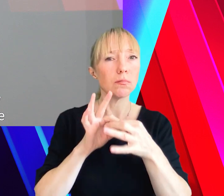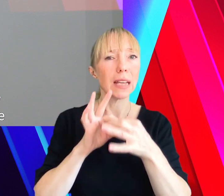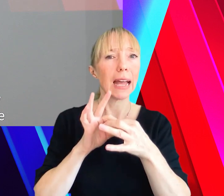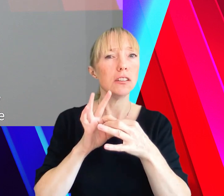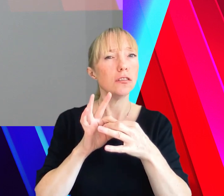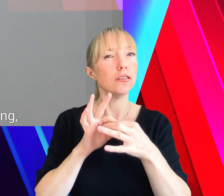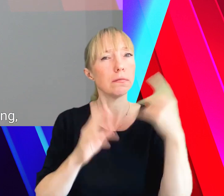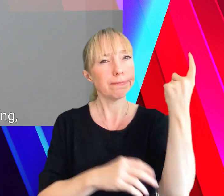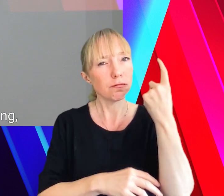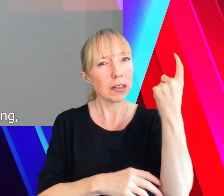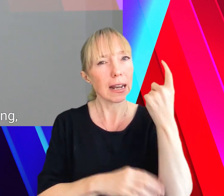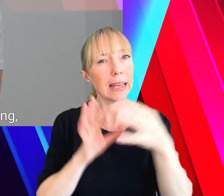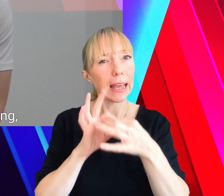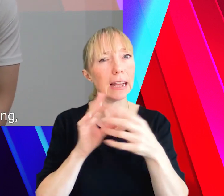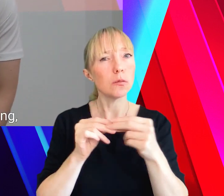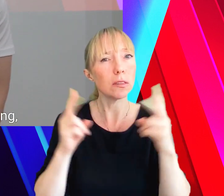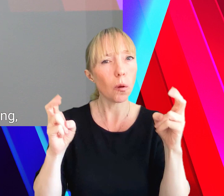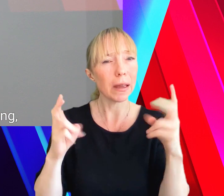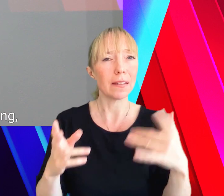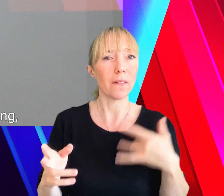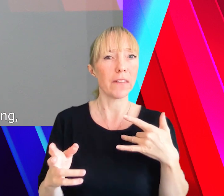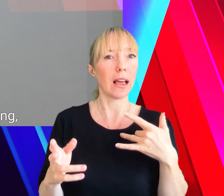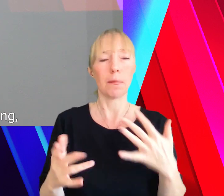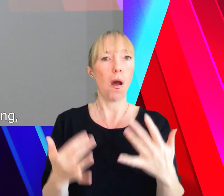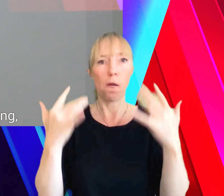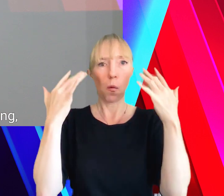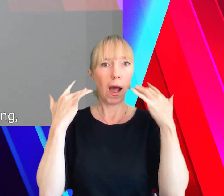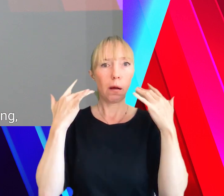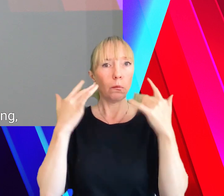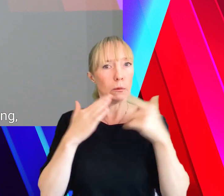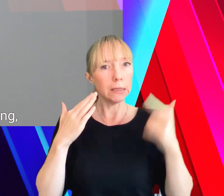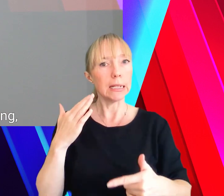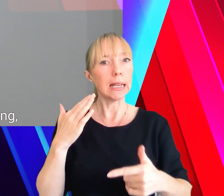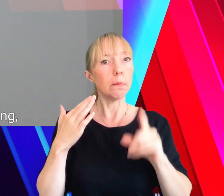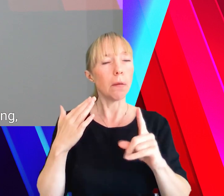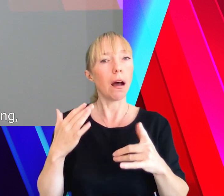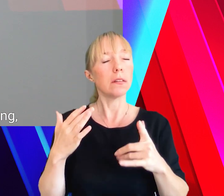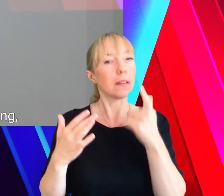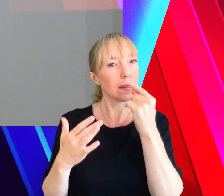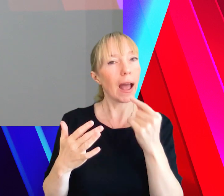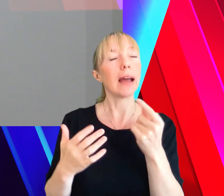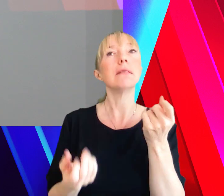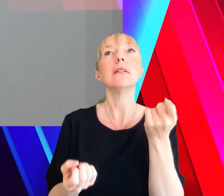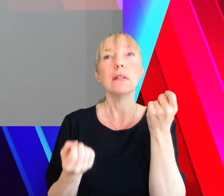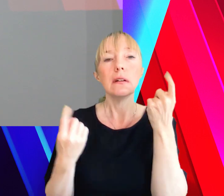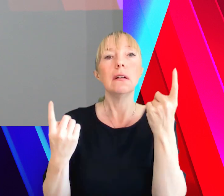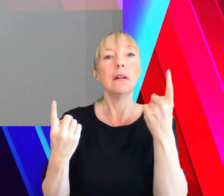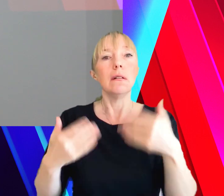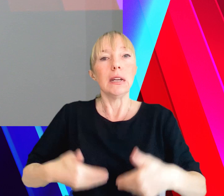actually critically engage with topics that might seem really heavy or overwhelming, but it is